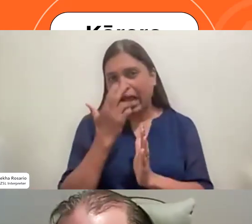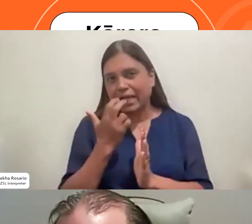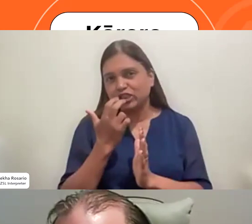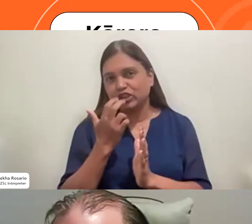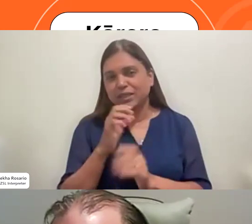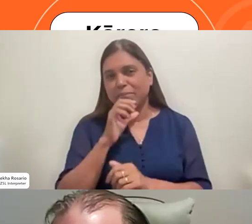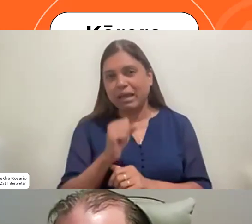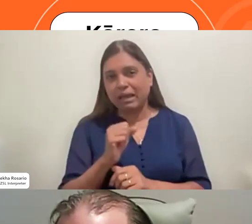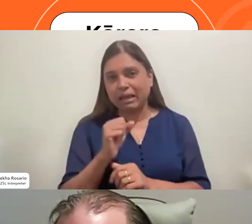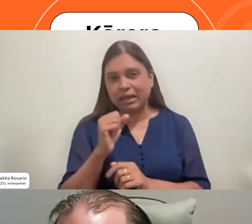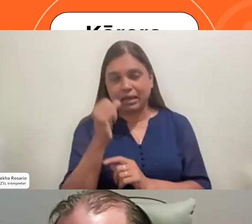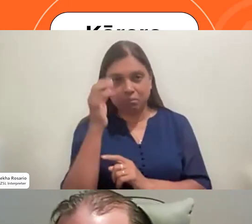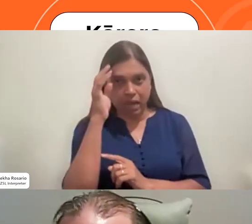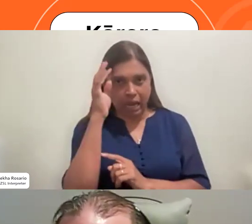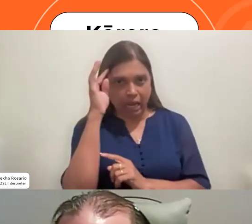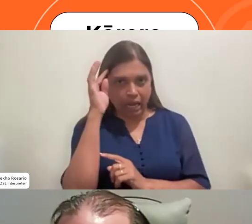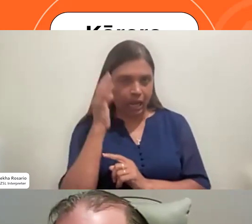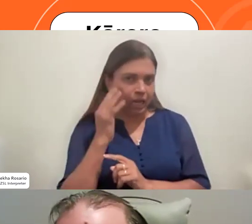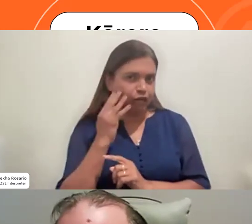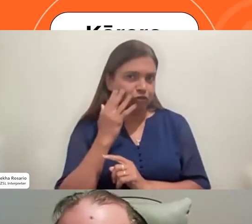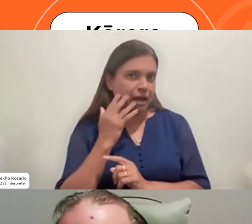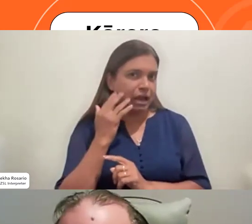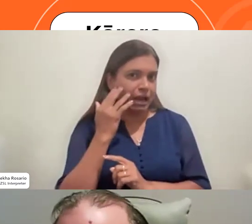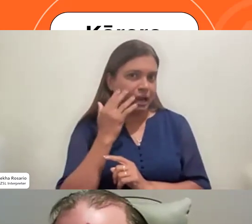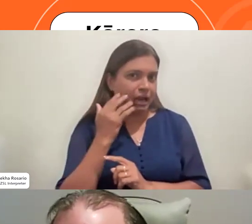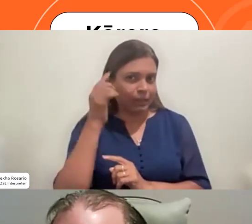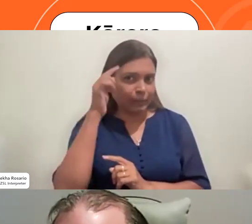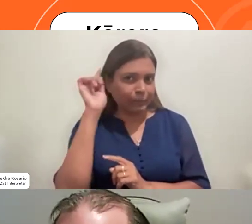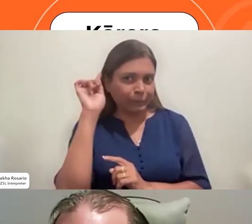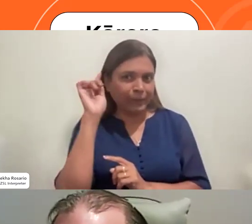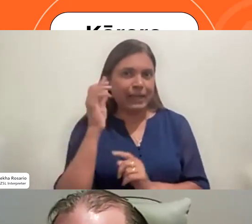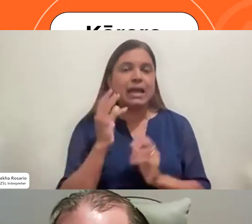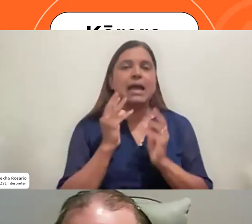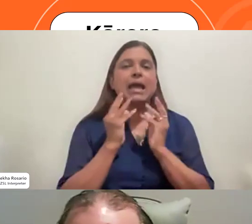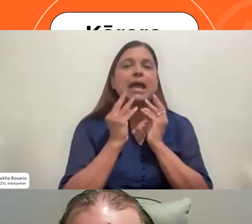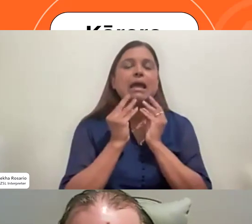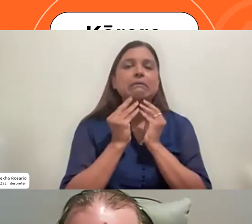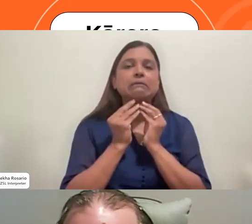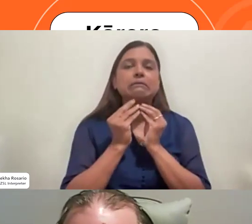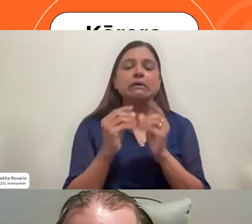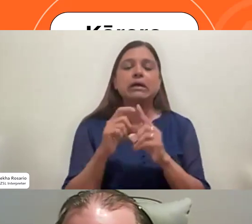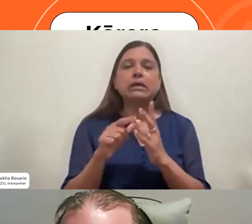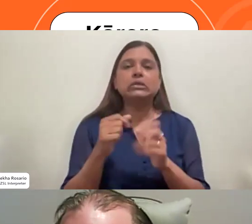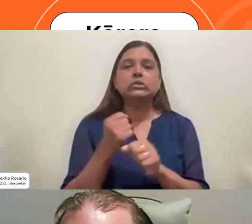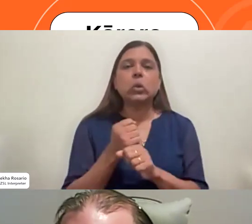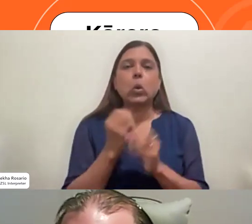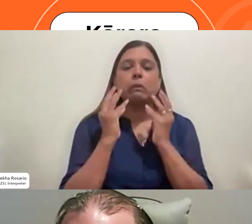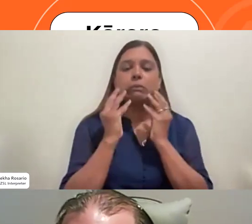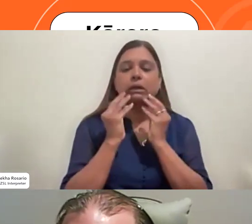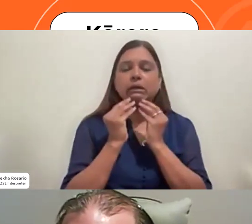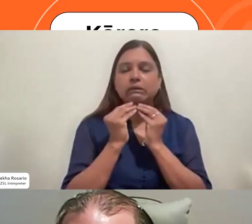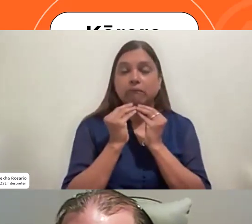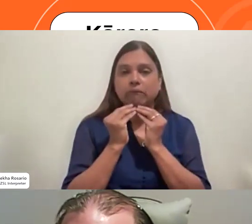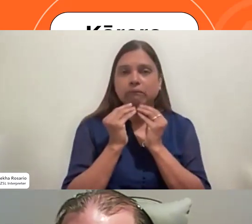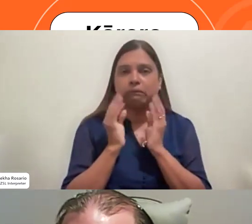short graying hair on top. I have a dark beard, which probably has a little bit more grey in it than I'd necessarily like to admit.